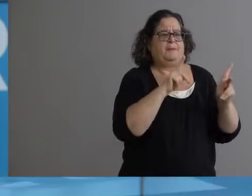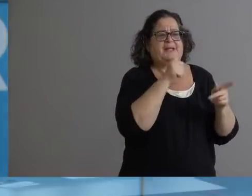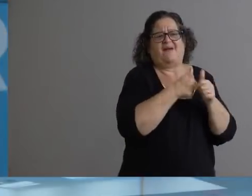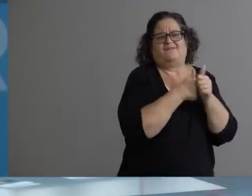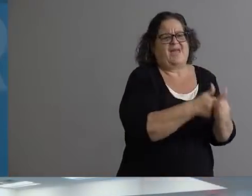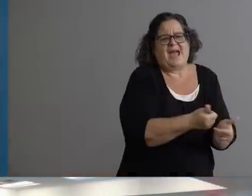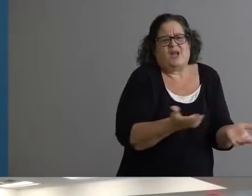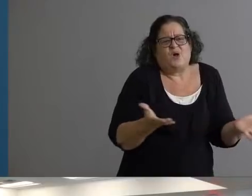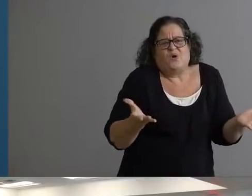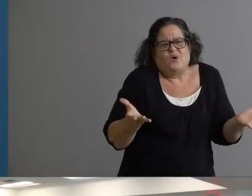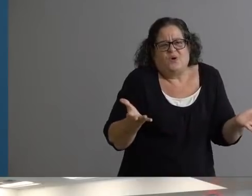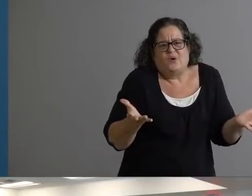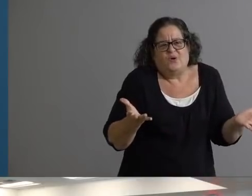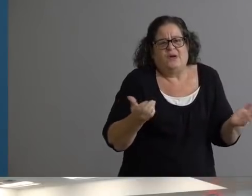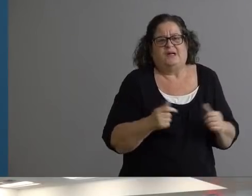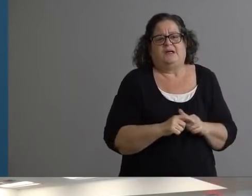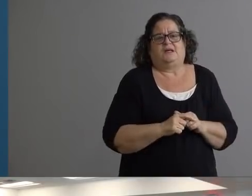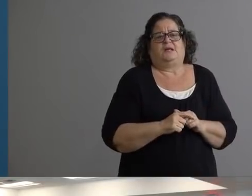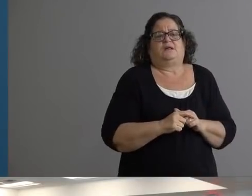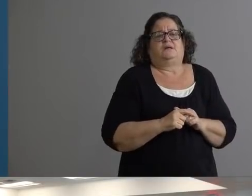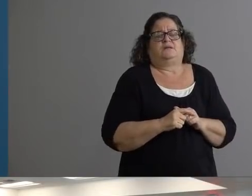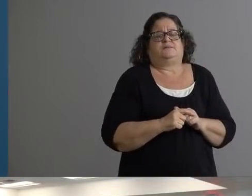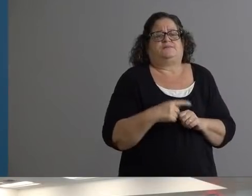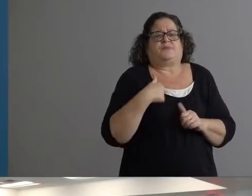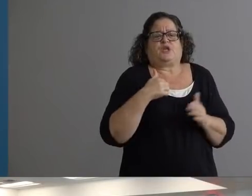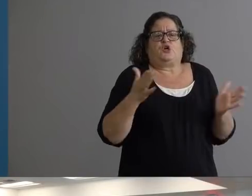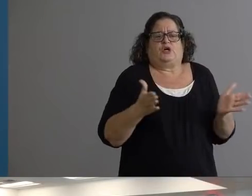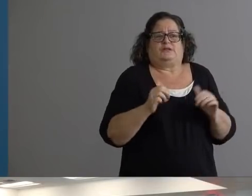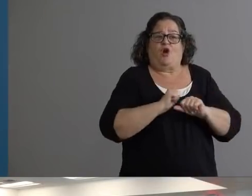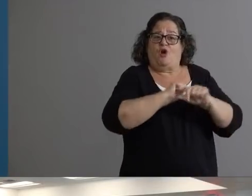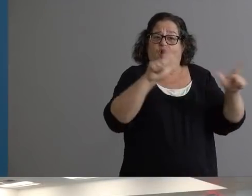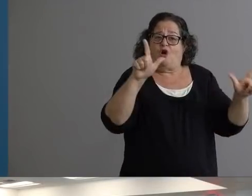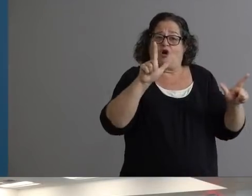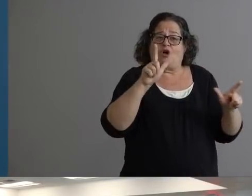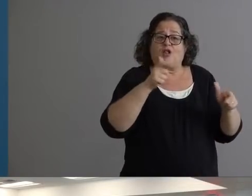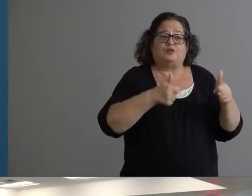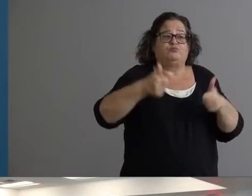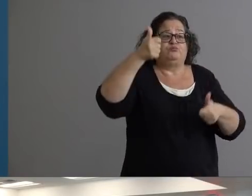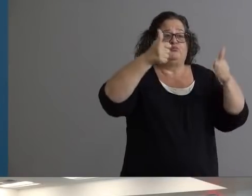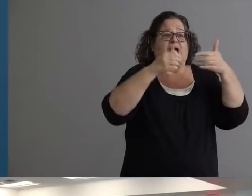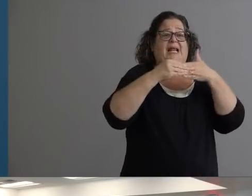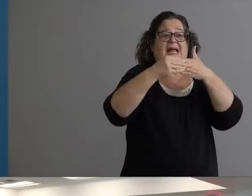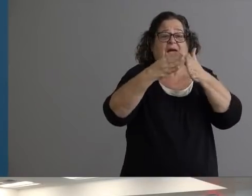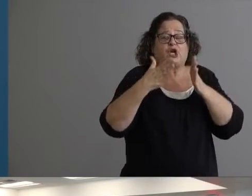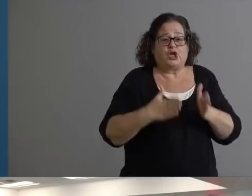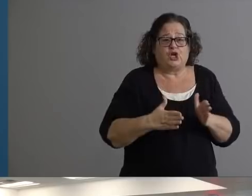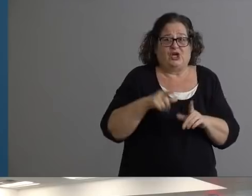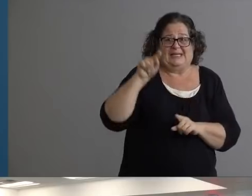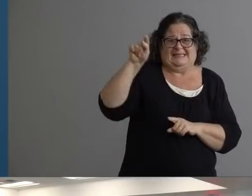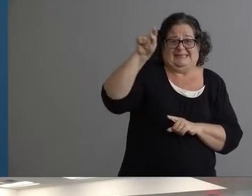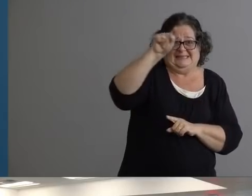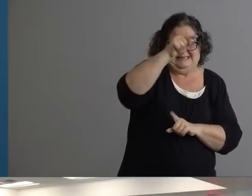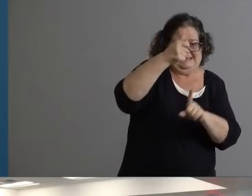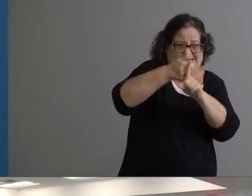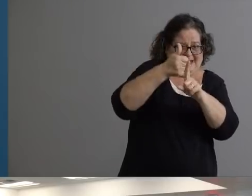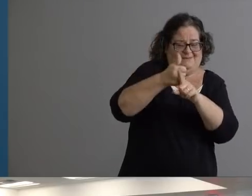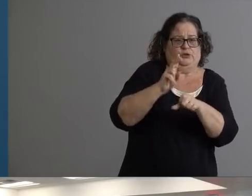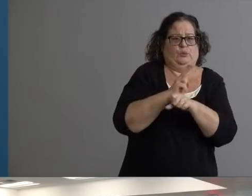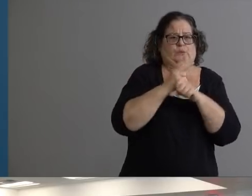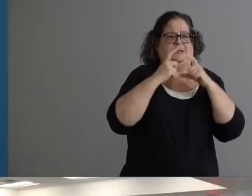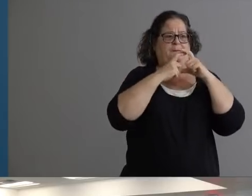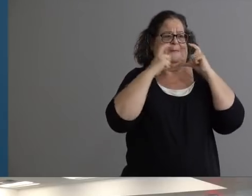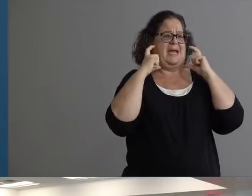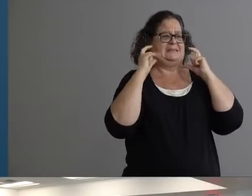have their citizens wearing a mask and help them understand that. But do events like the rodeo show that, where obviously people